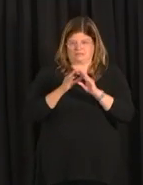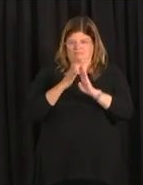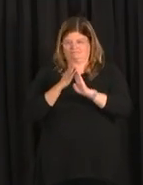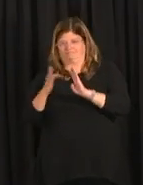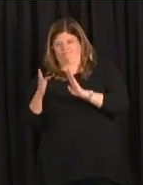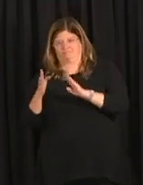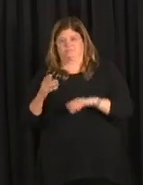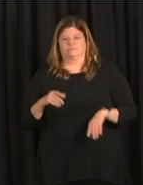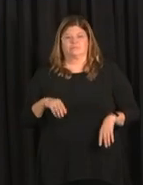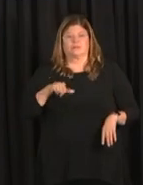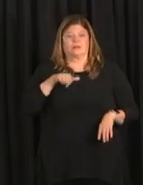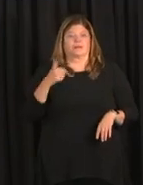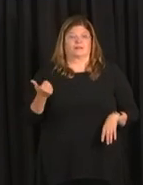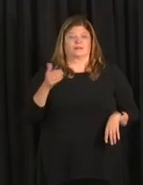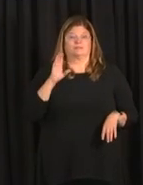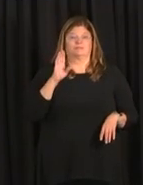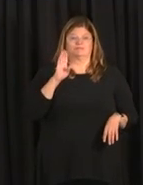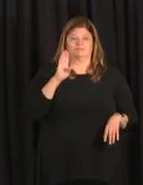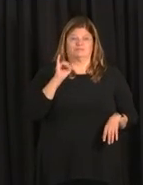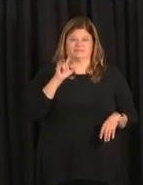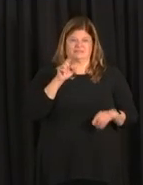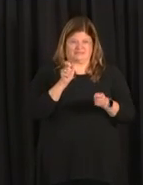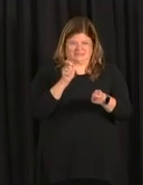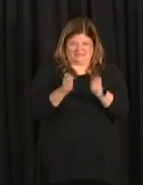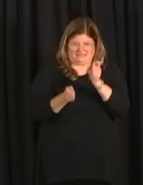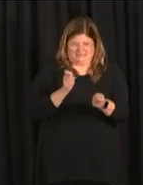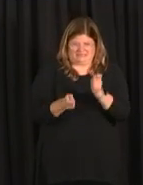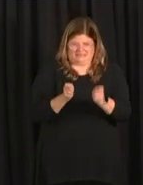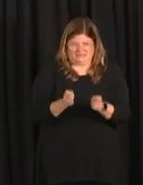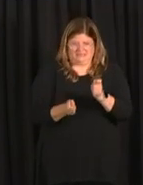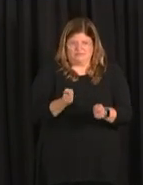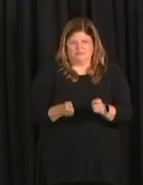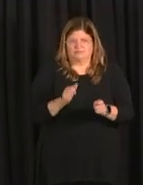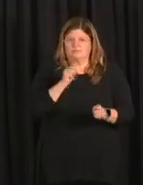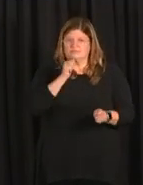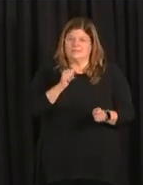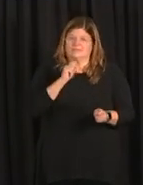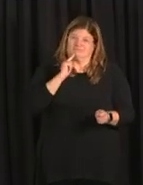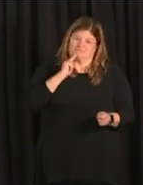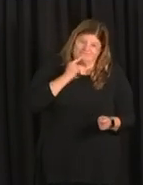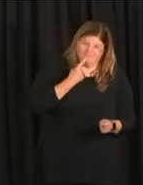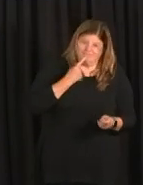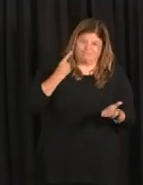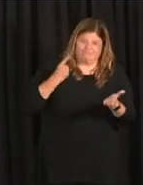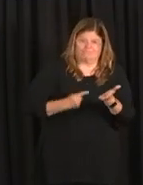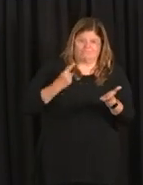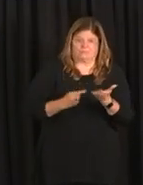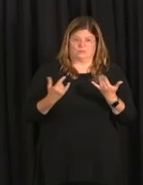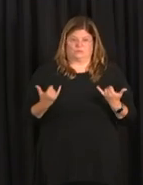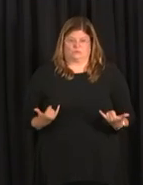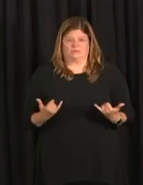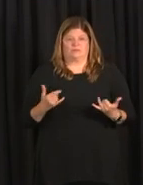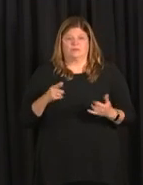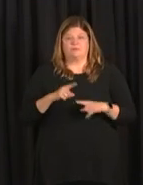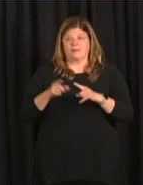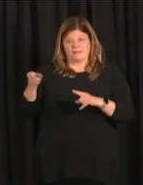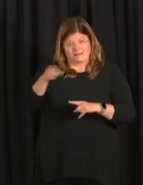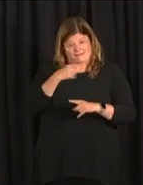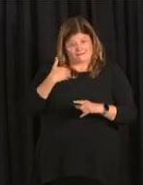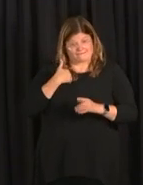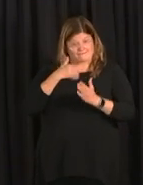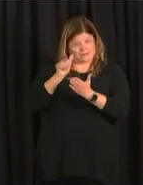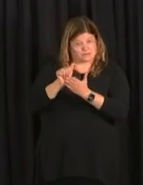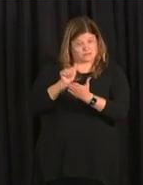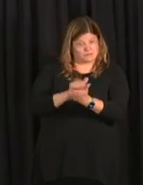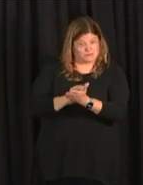Committee of the Whole. I don't think any of them are controversial, but if you have the agenda, you would